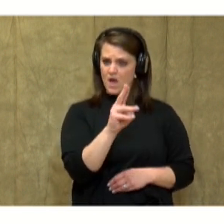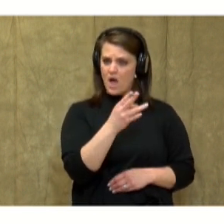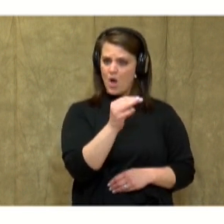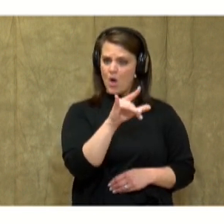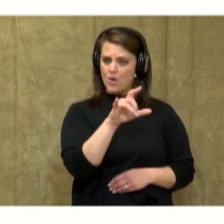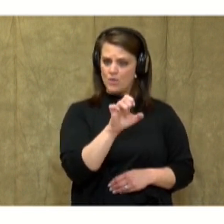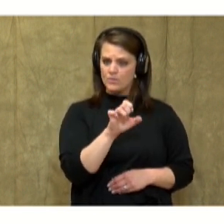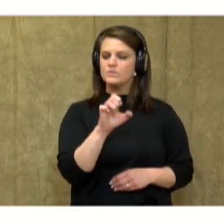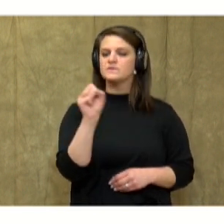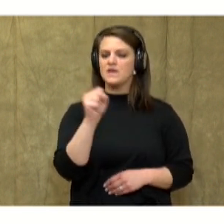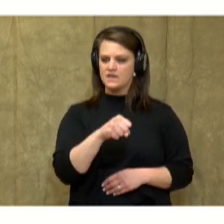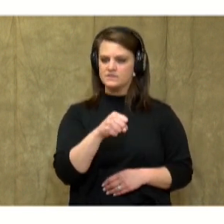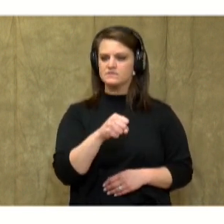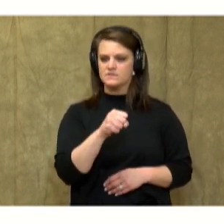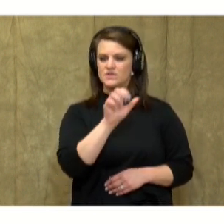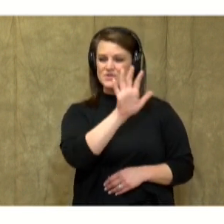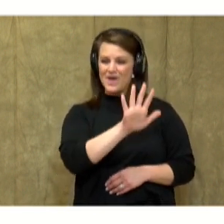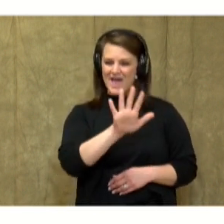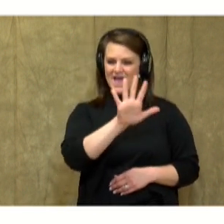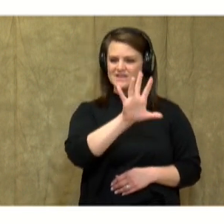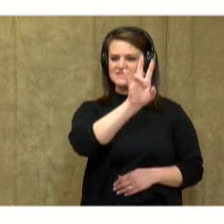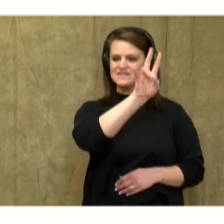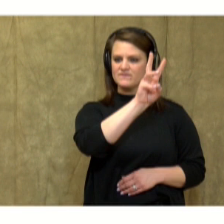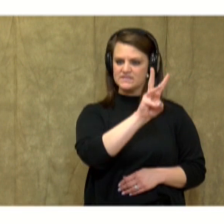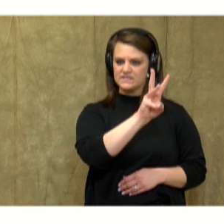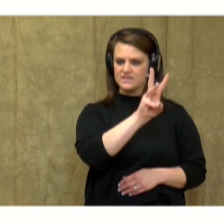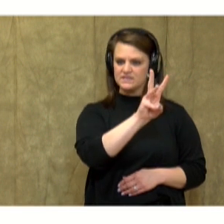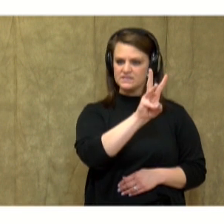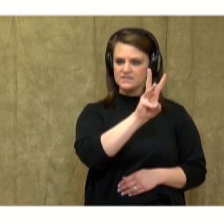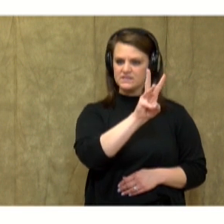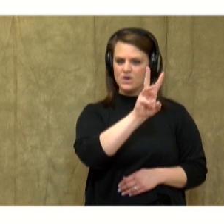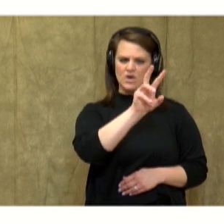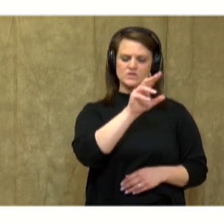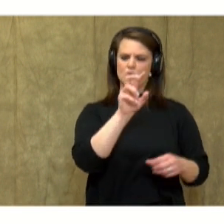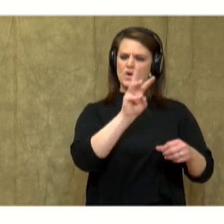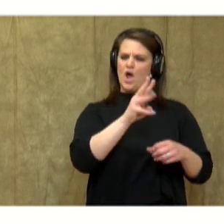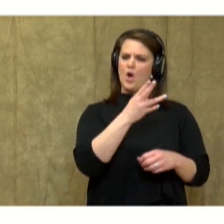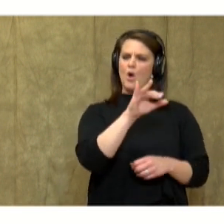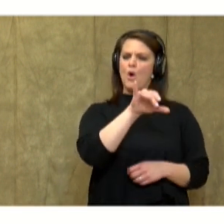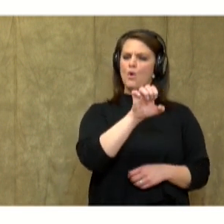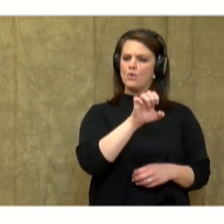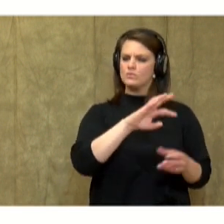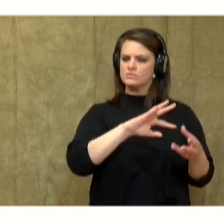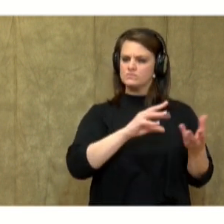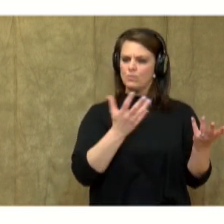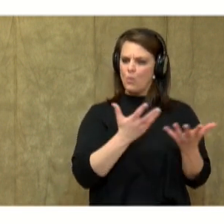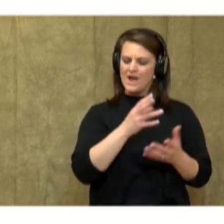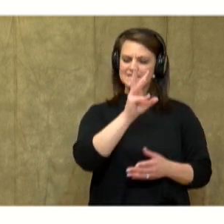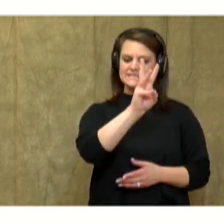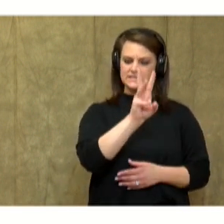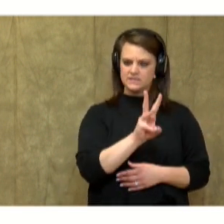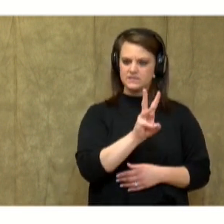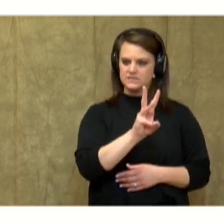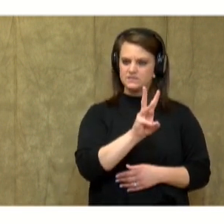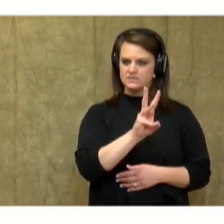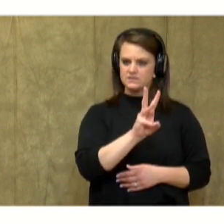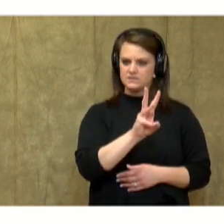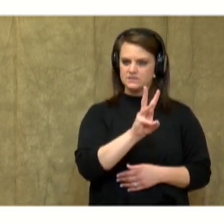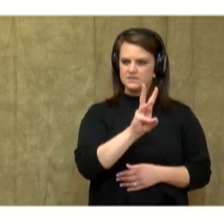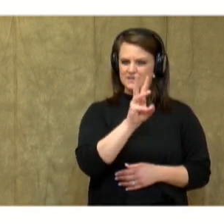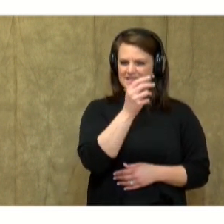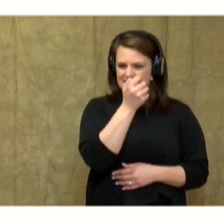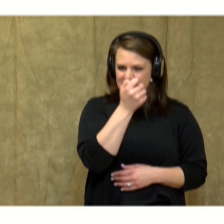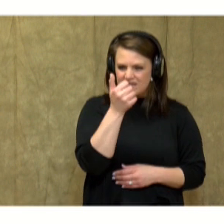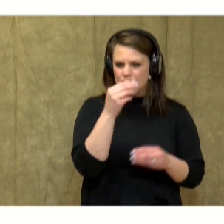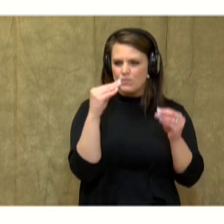is. So the estimate of 7/6, what is 1 whole? Well, 1 whole is 6/6, right? And it's just